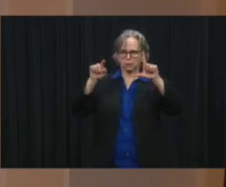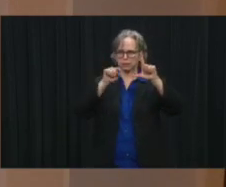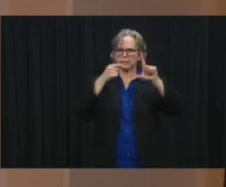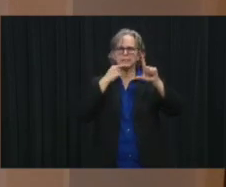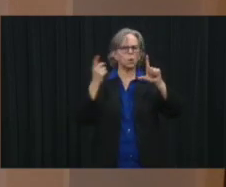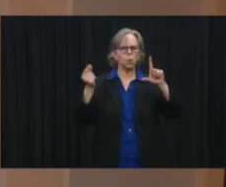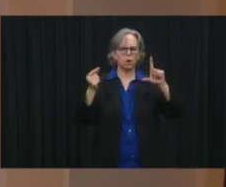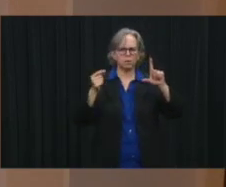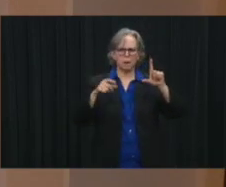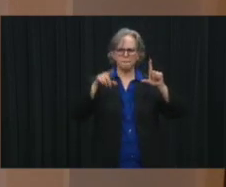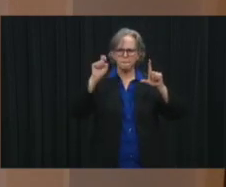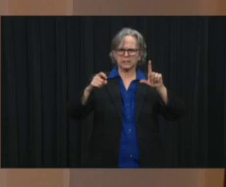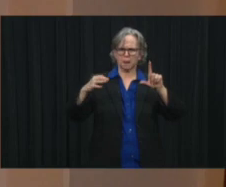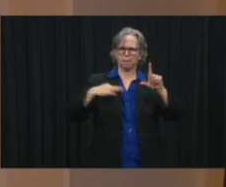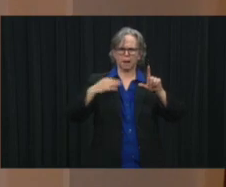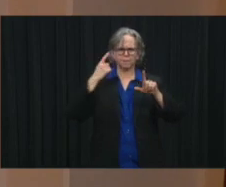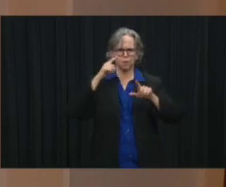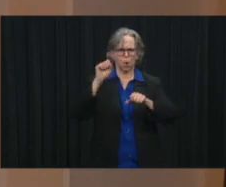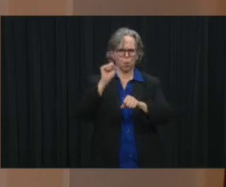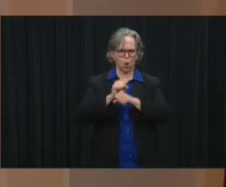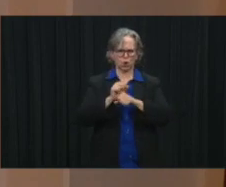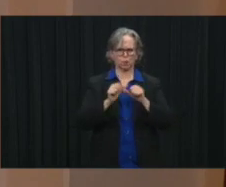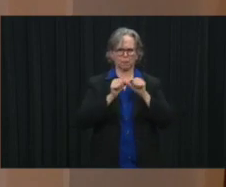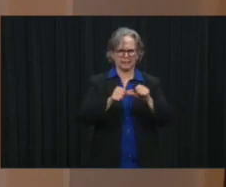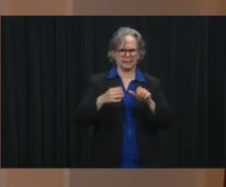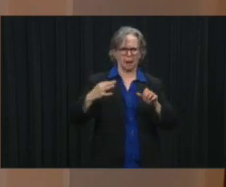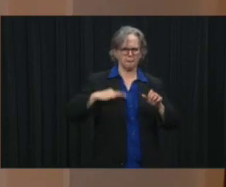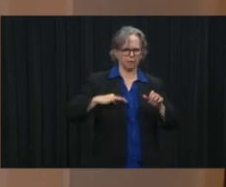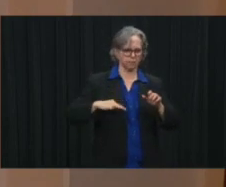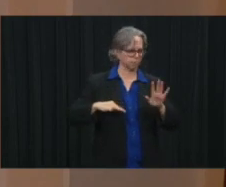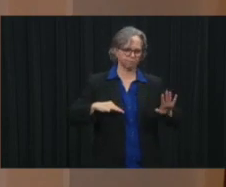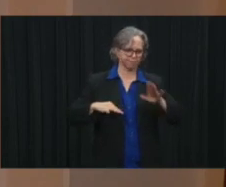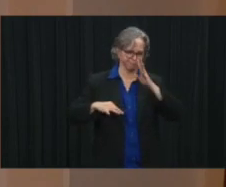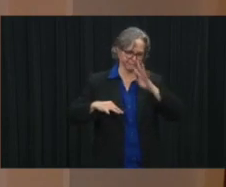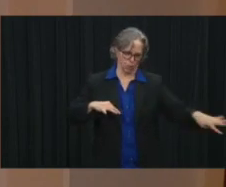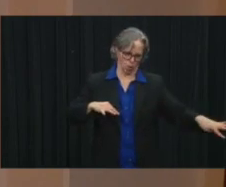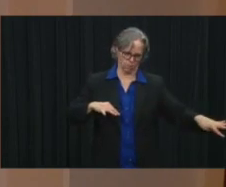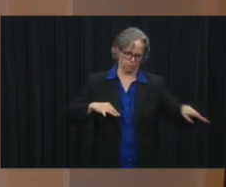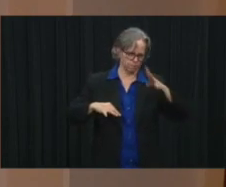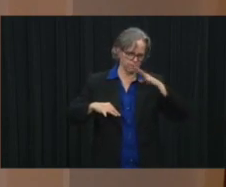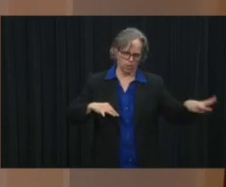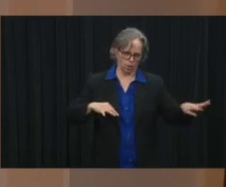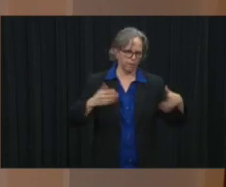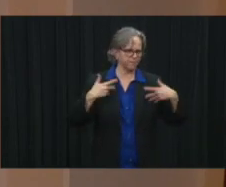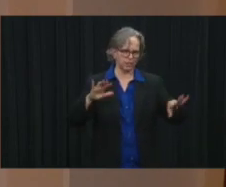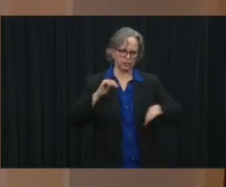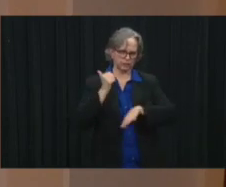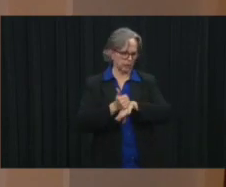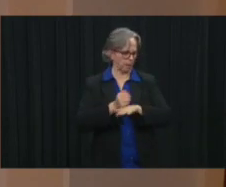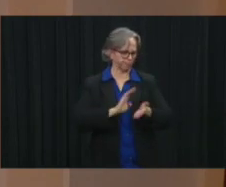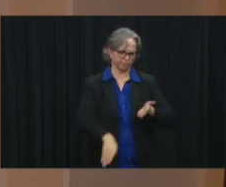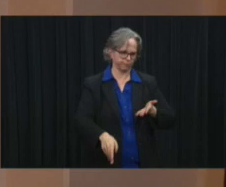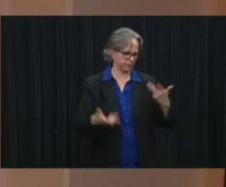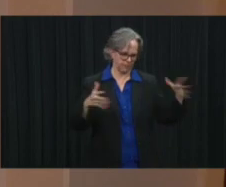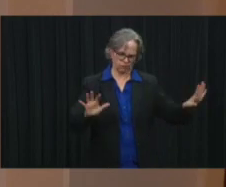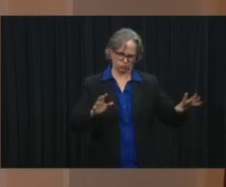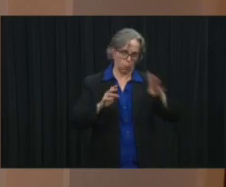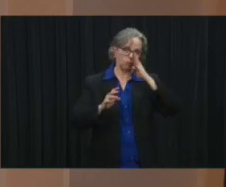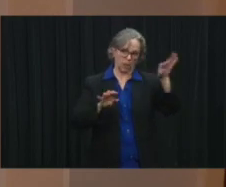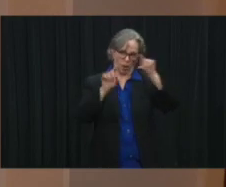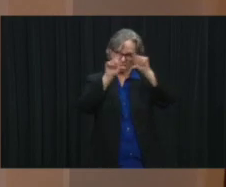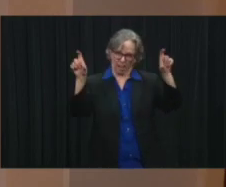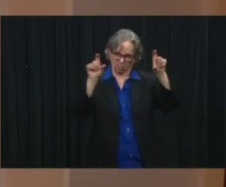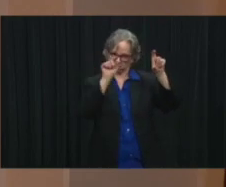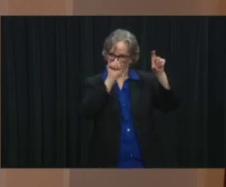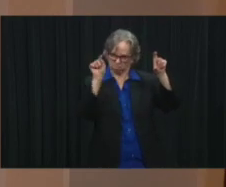maintain these benefits. You do not need to do that. Those waivers have already been granted to us. And you may also, I talked to the tech